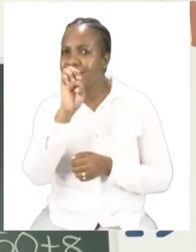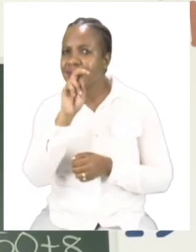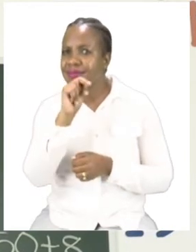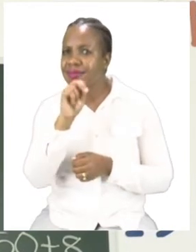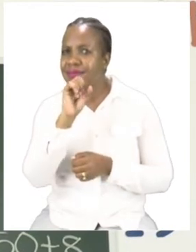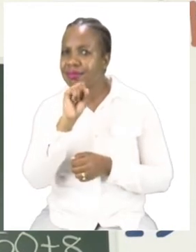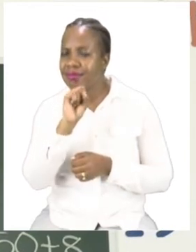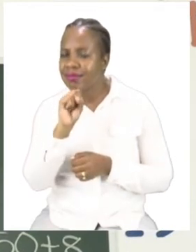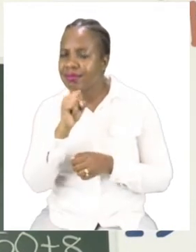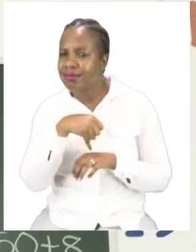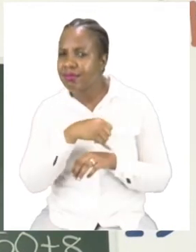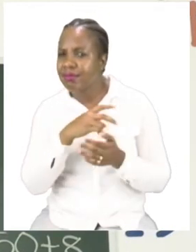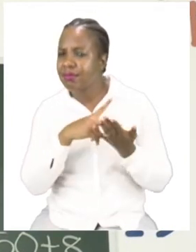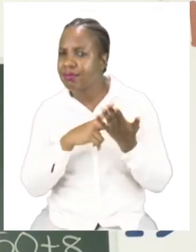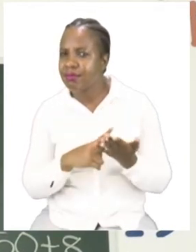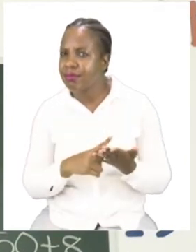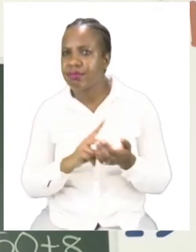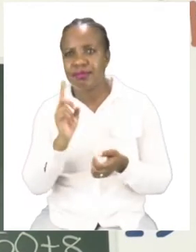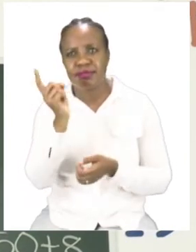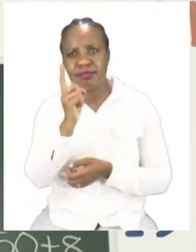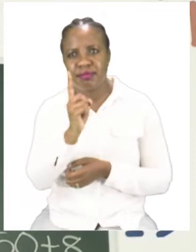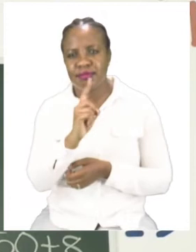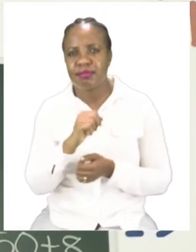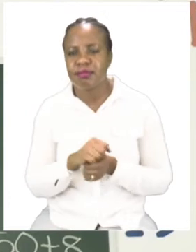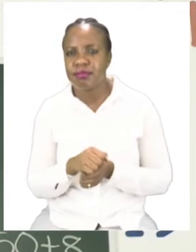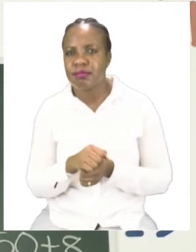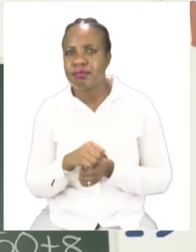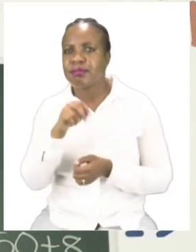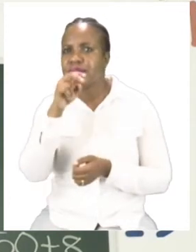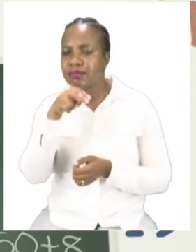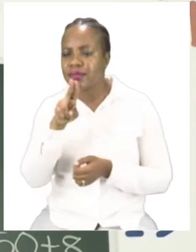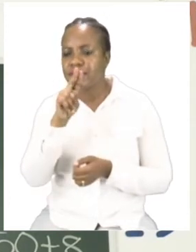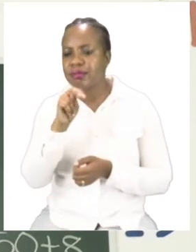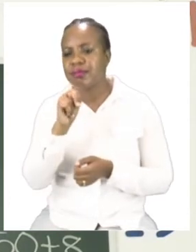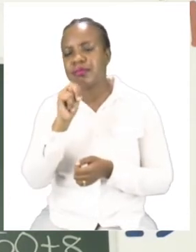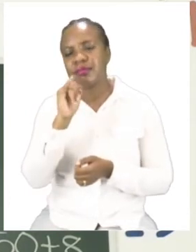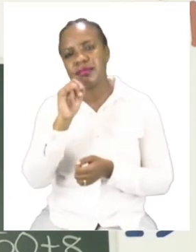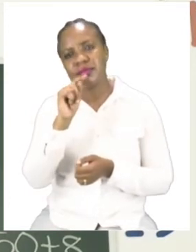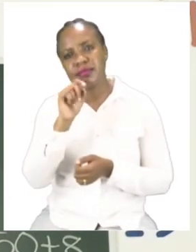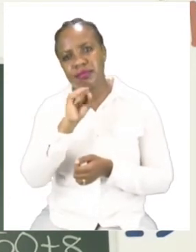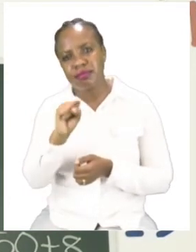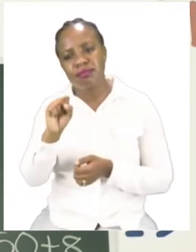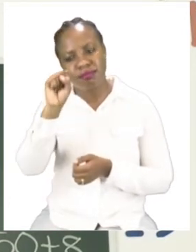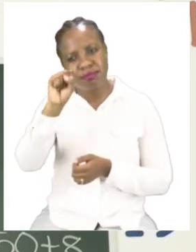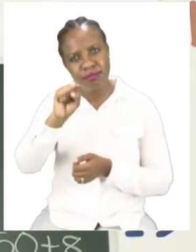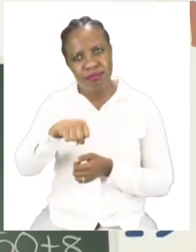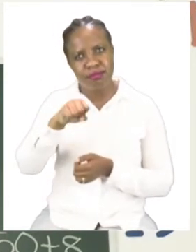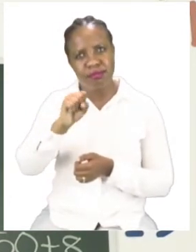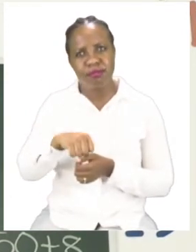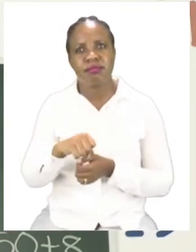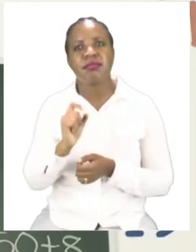No. 0 is sitting under units. So we are going to write our